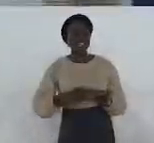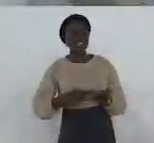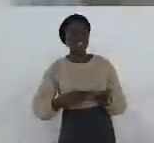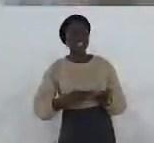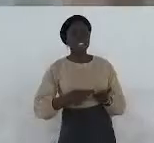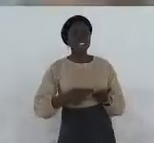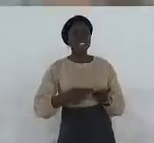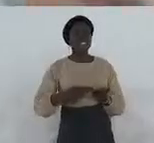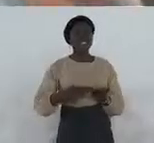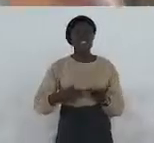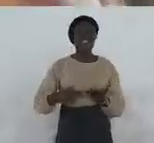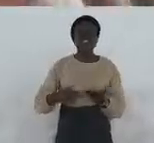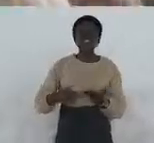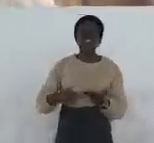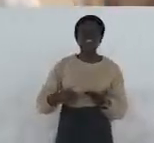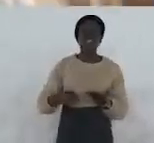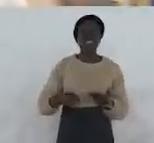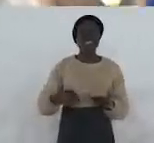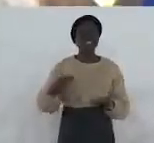a generation